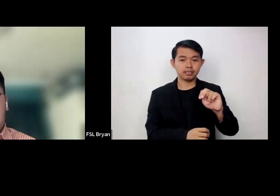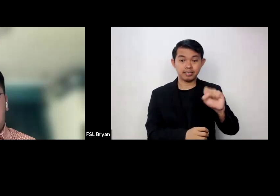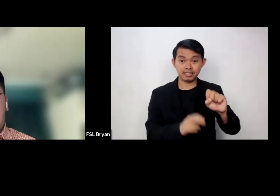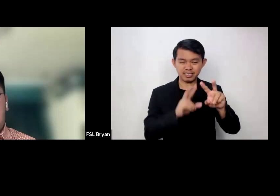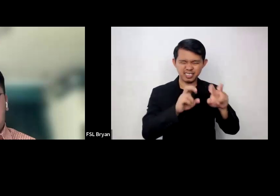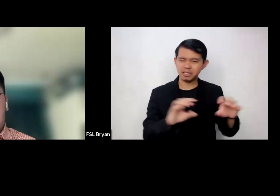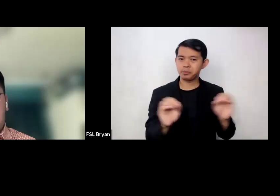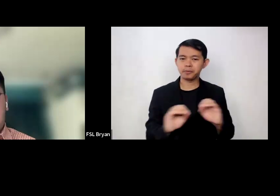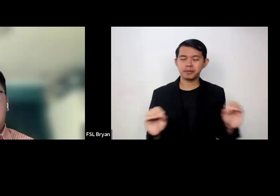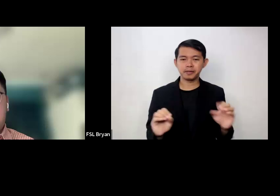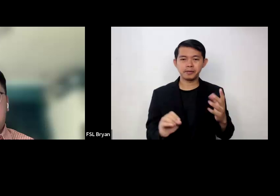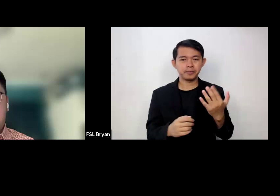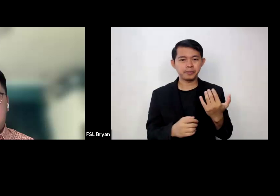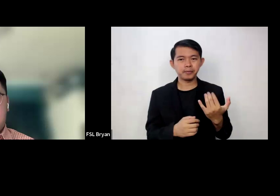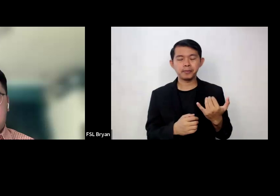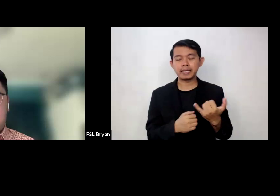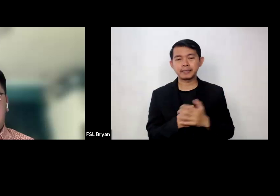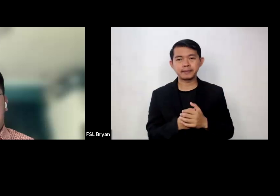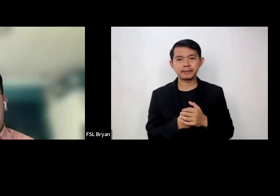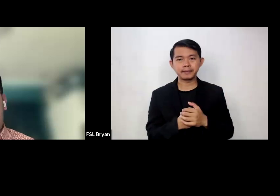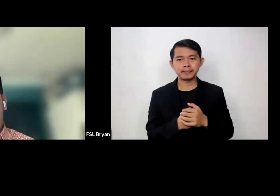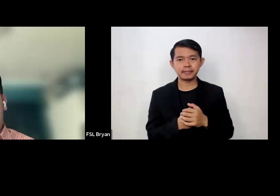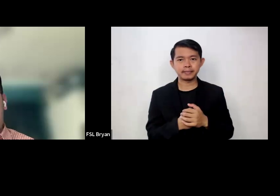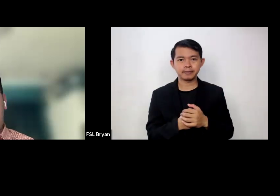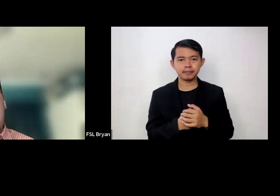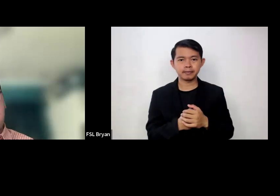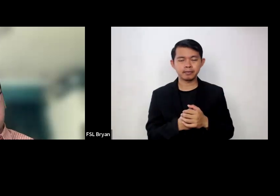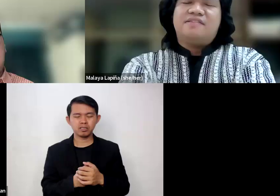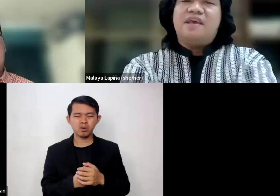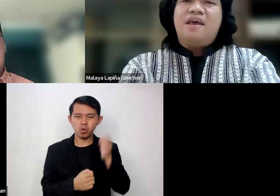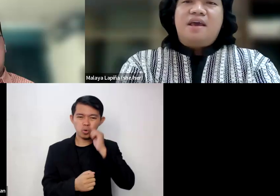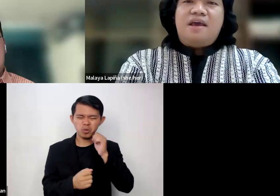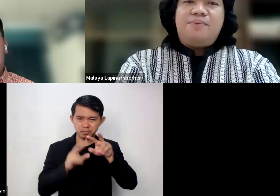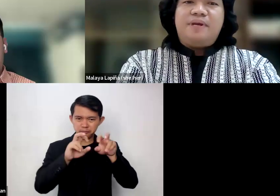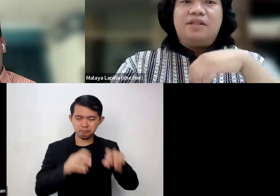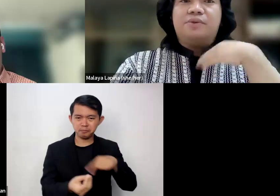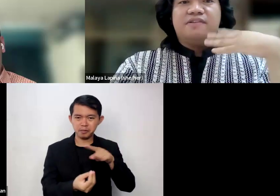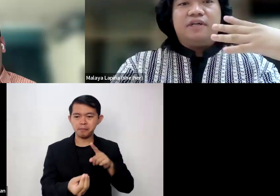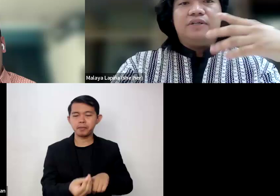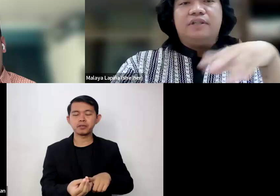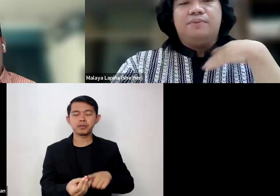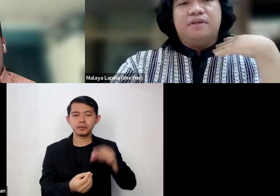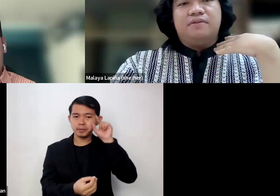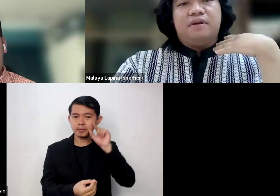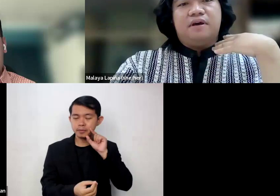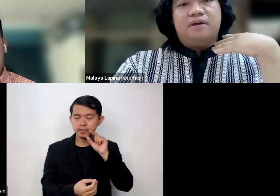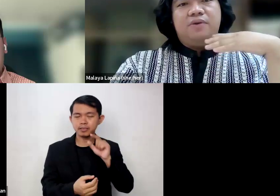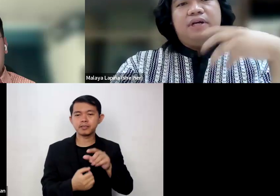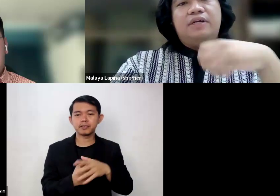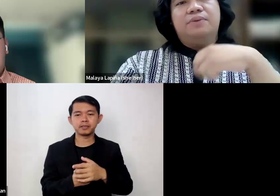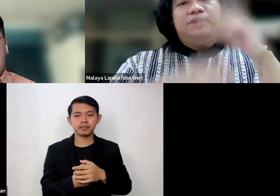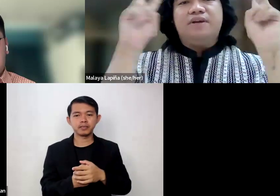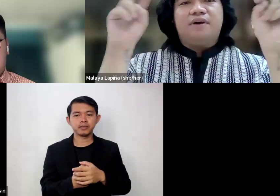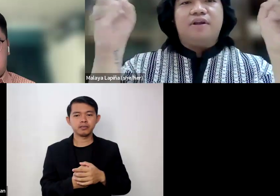lumped, in the queer studies or gender studies in that context, and we really need to assert that